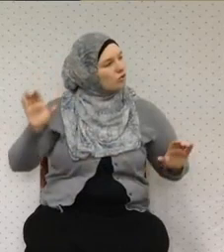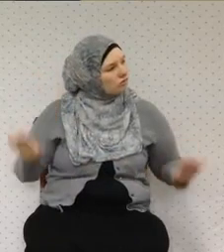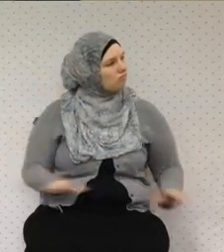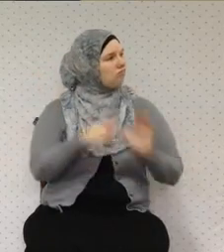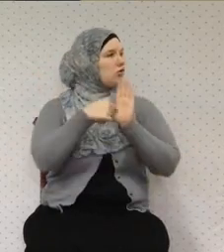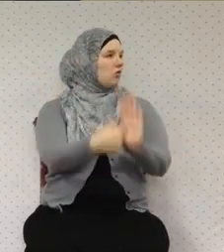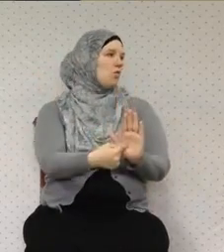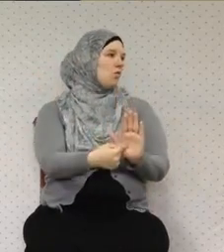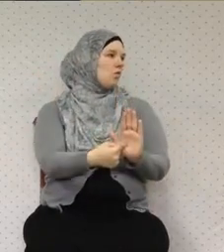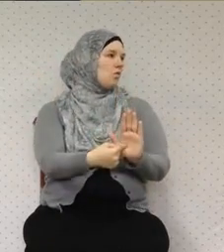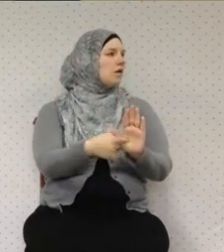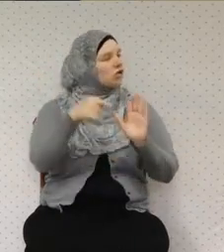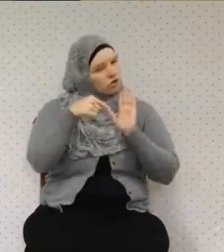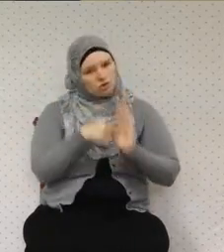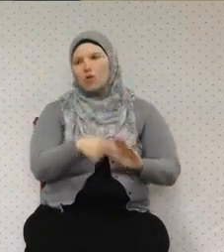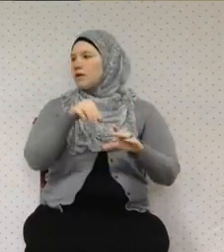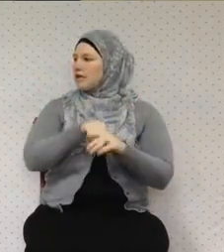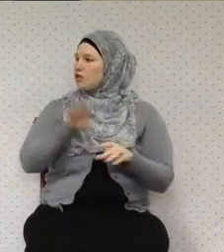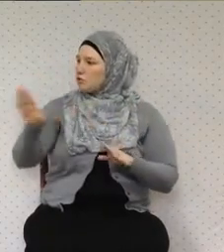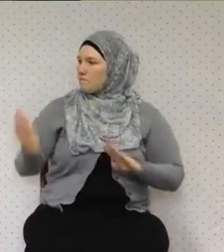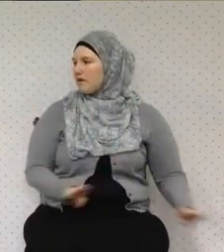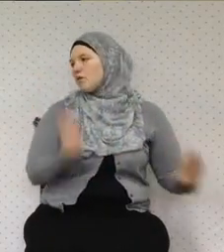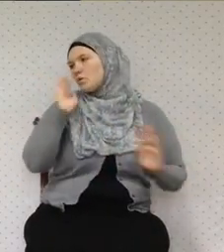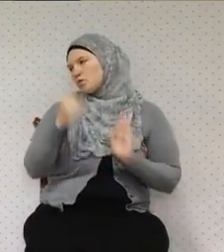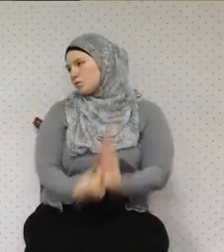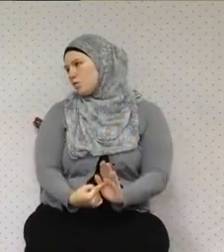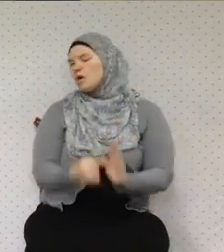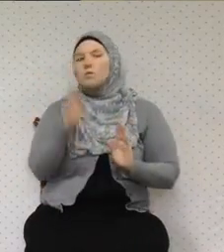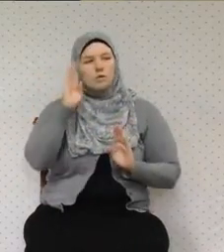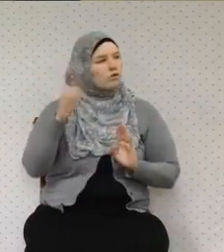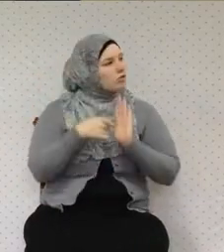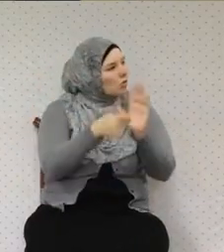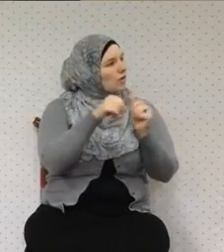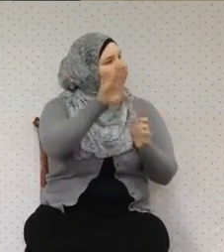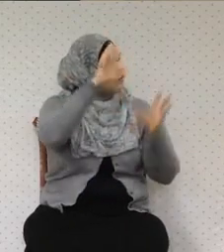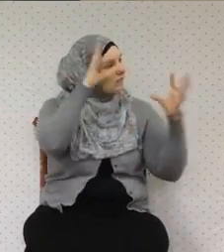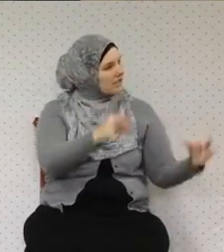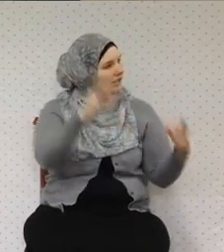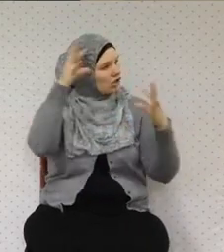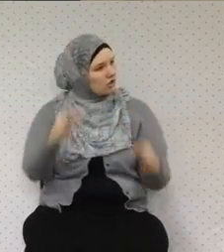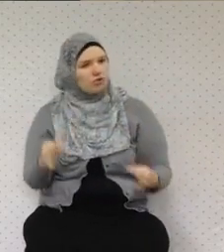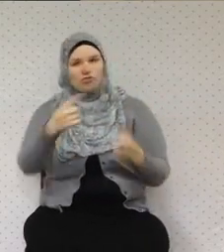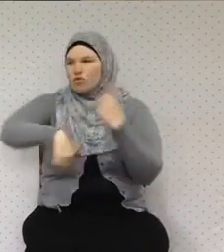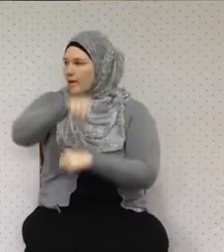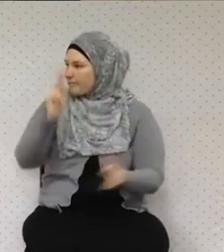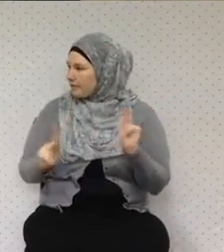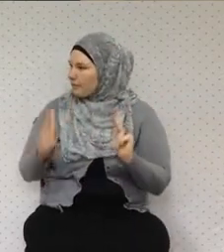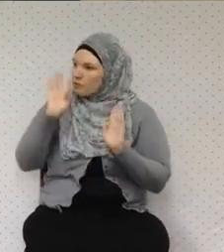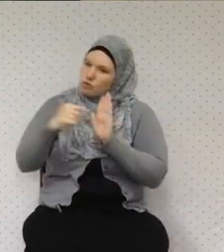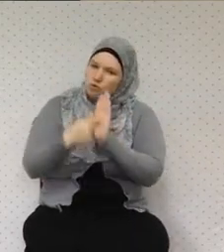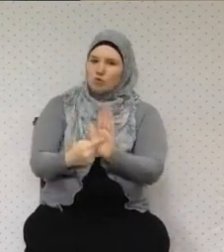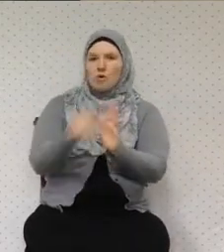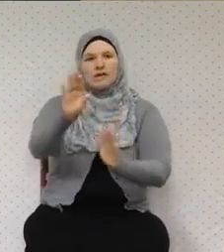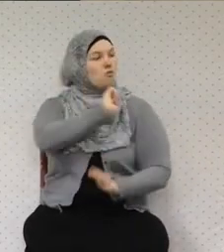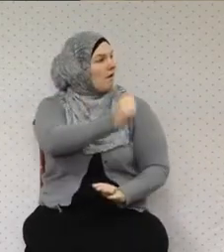in your manners. It will show in your behavior. It will show in your decisions. It will show in